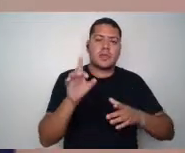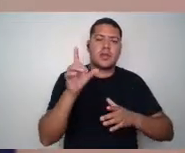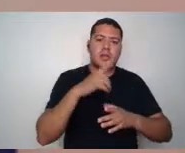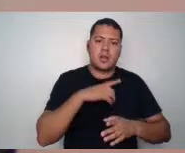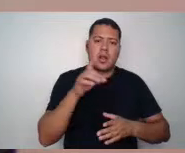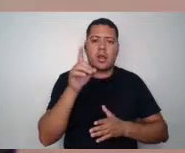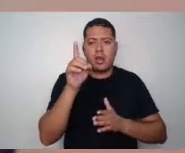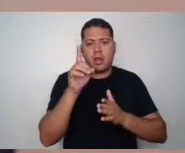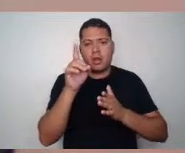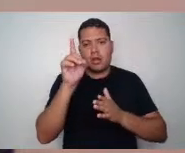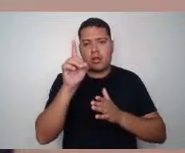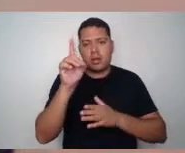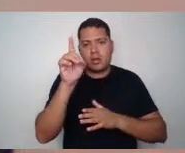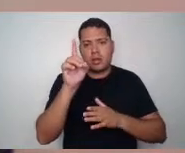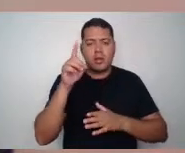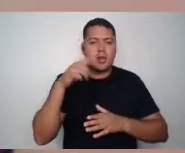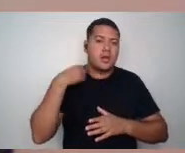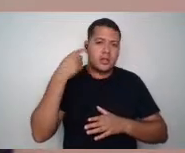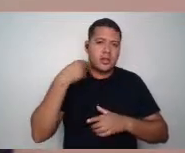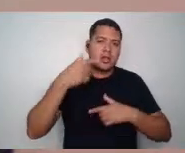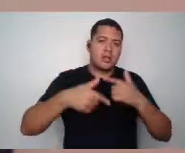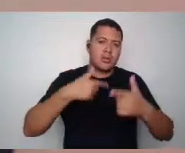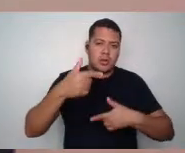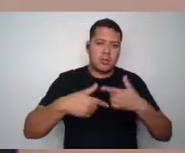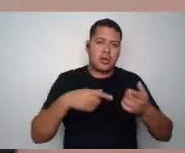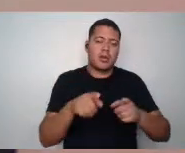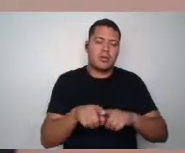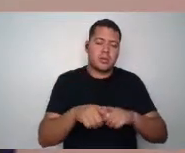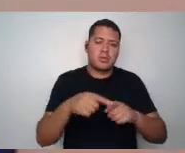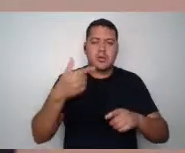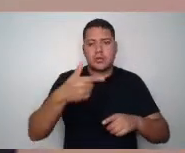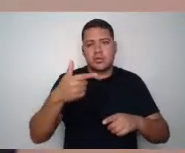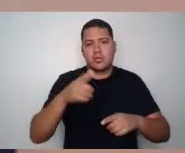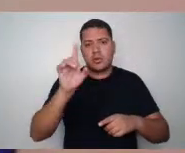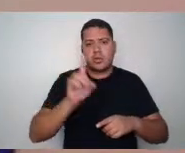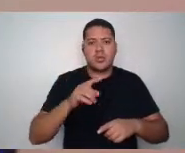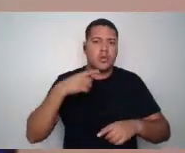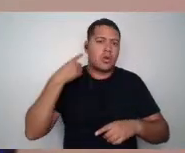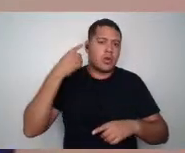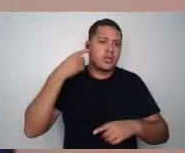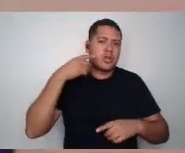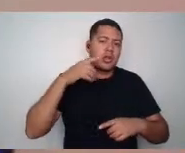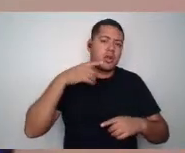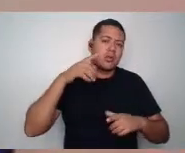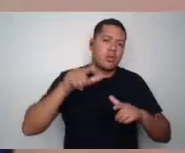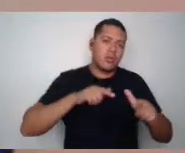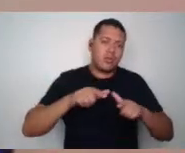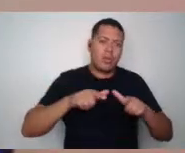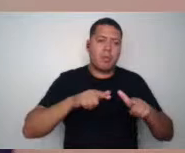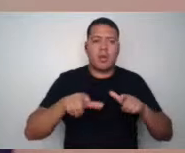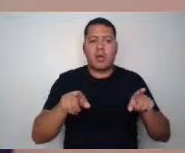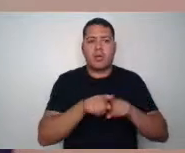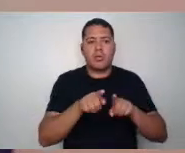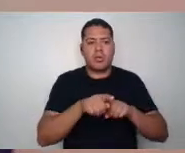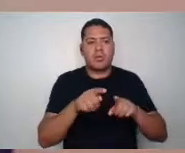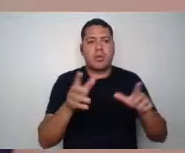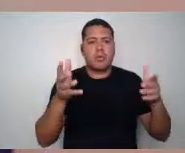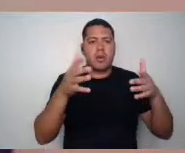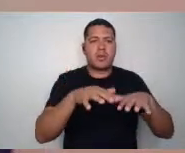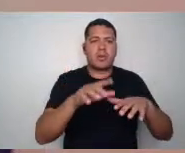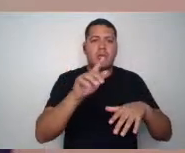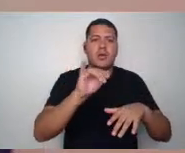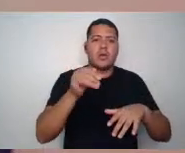of Labor Law and Vice Director of the Portuguese Association of Labor Law. And she's also a member of